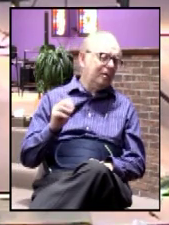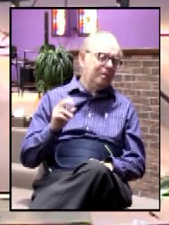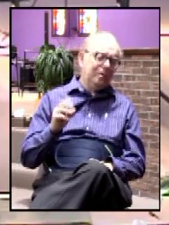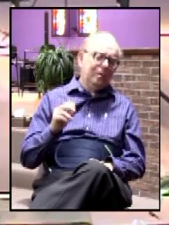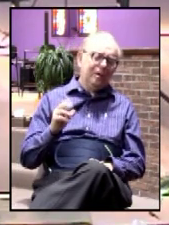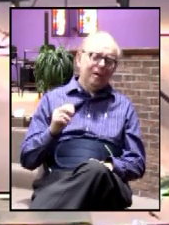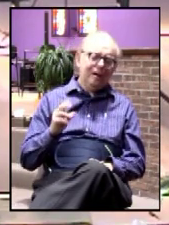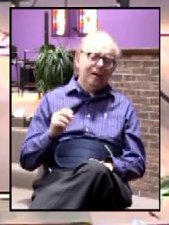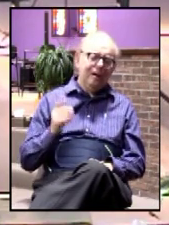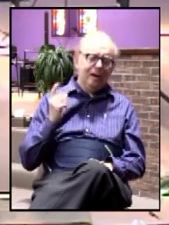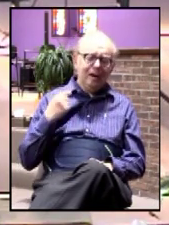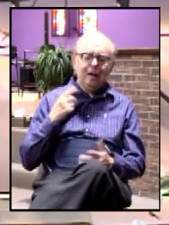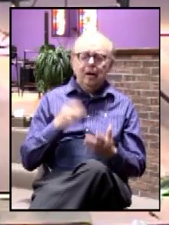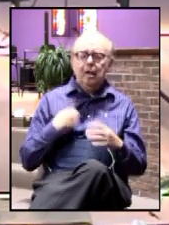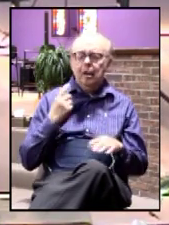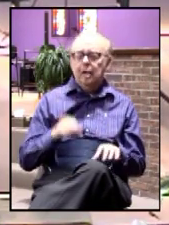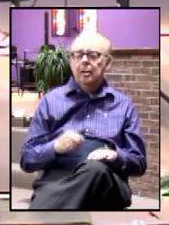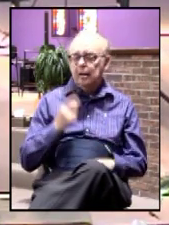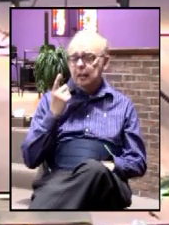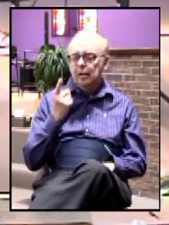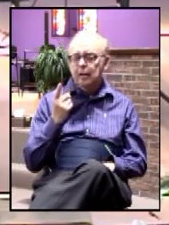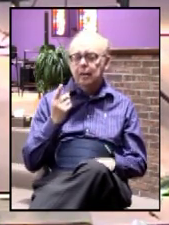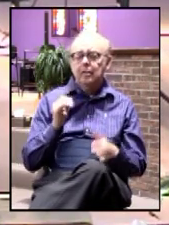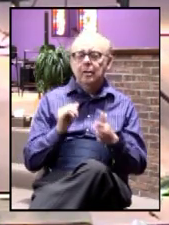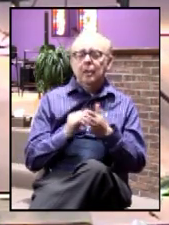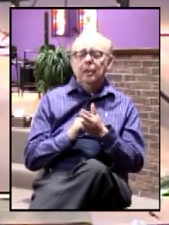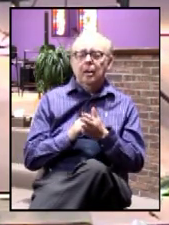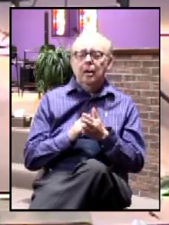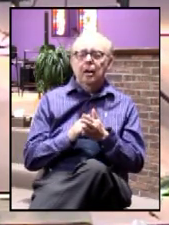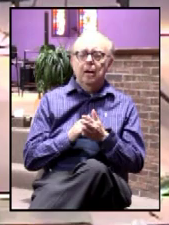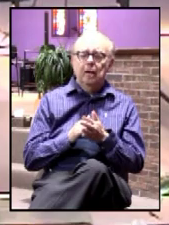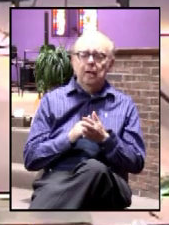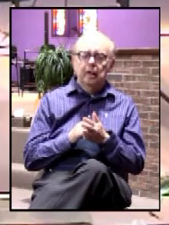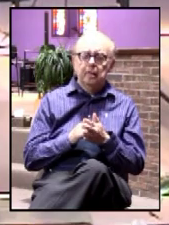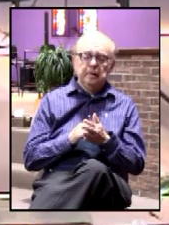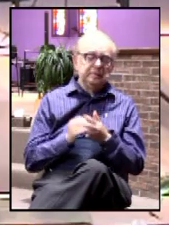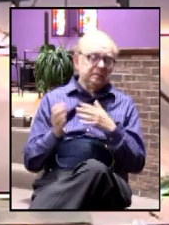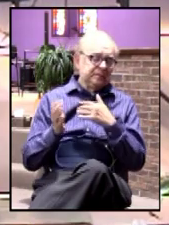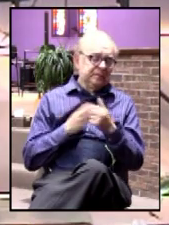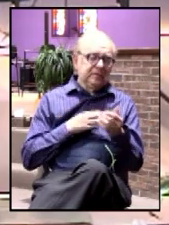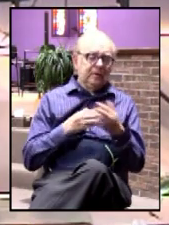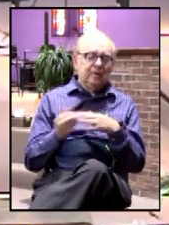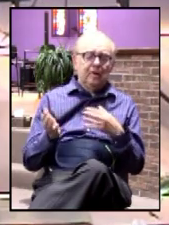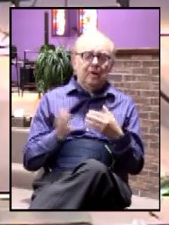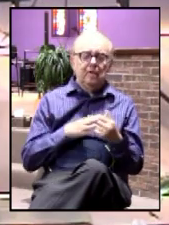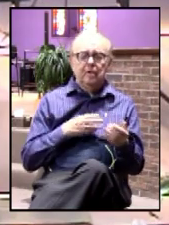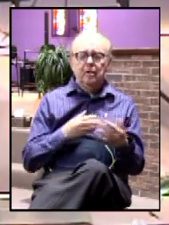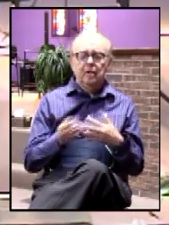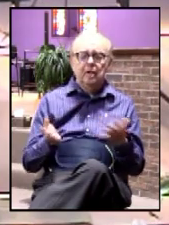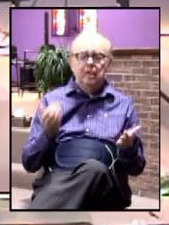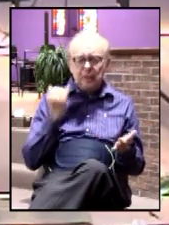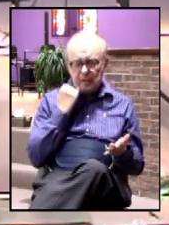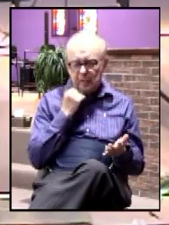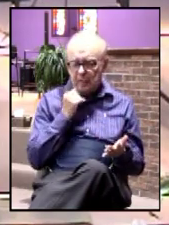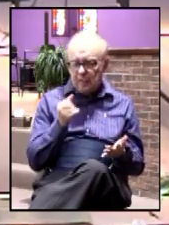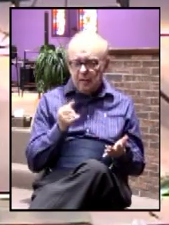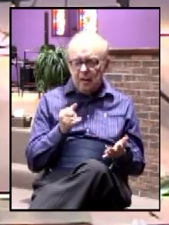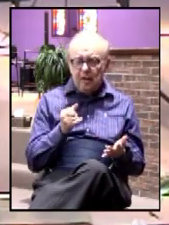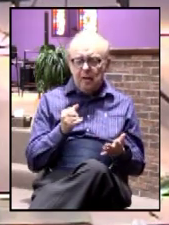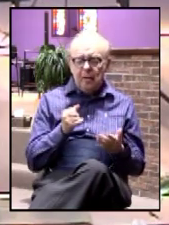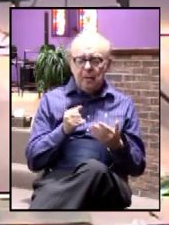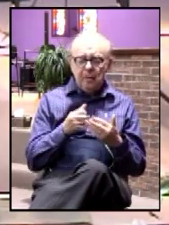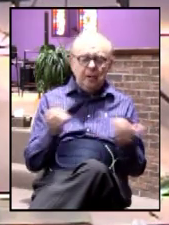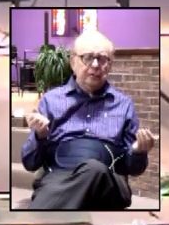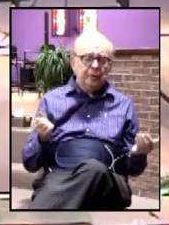No. What we need to understand is that it doesn't matter. It doesn't matter if you're